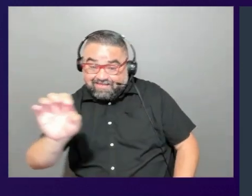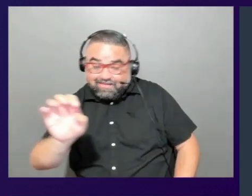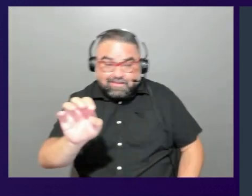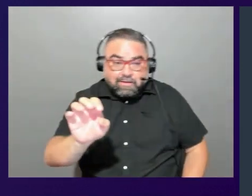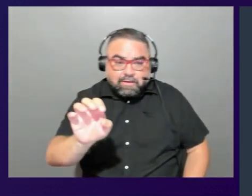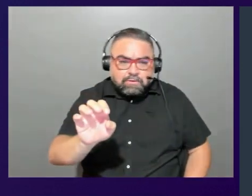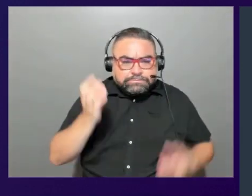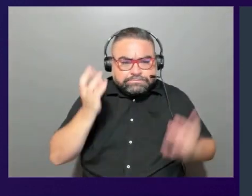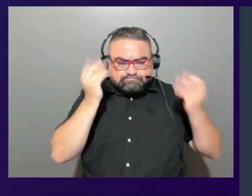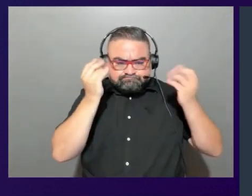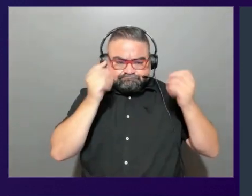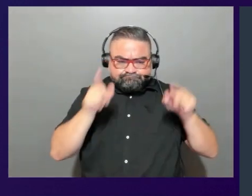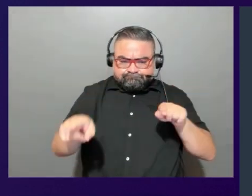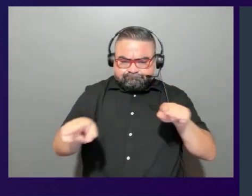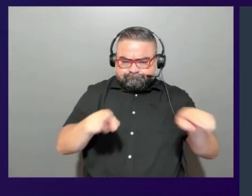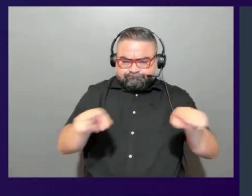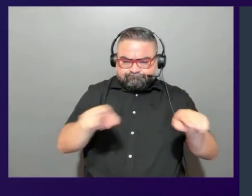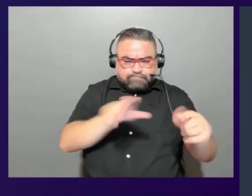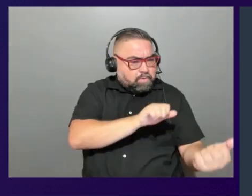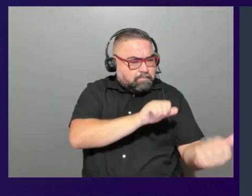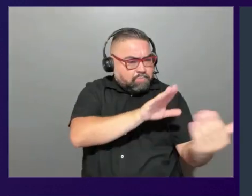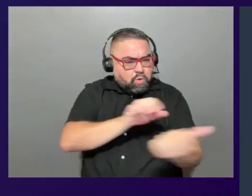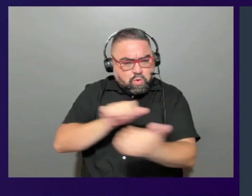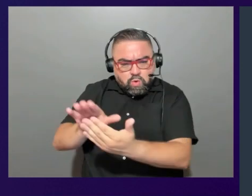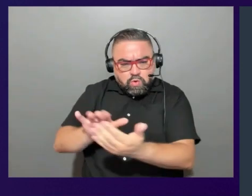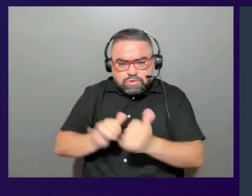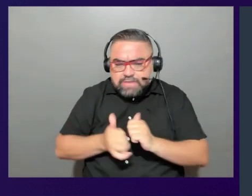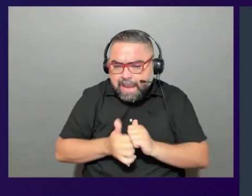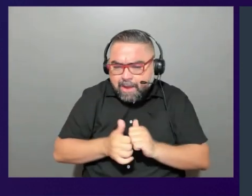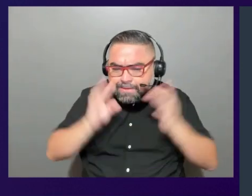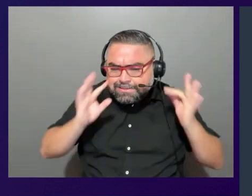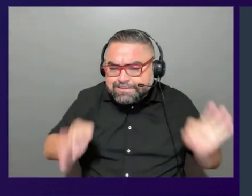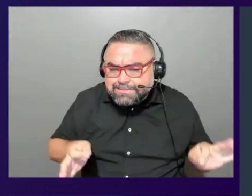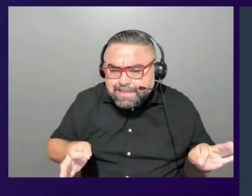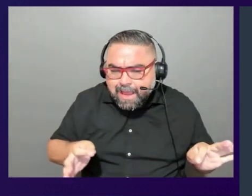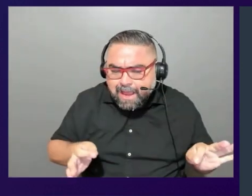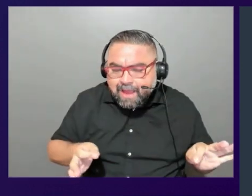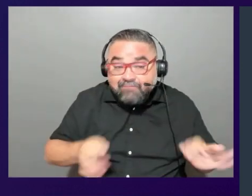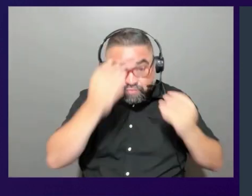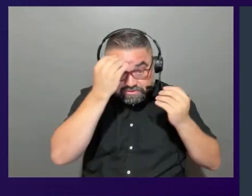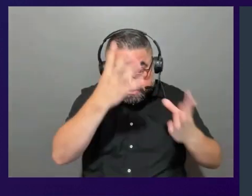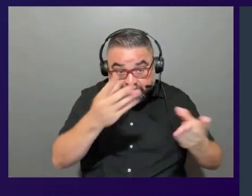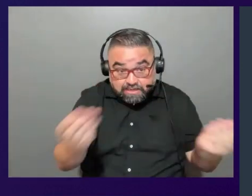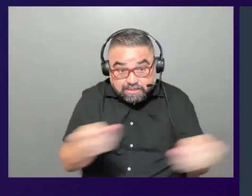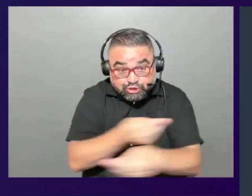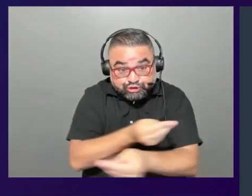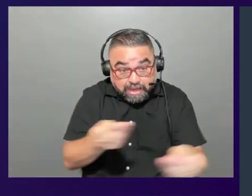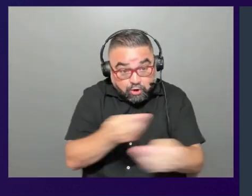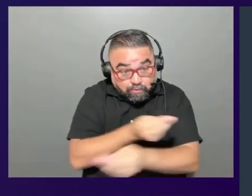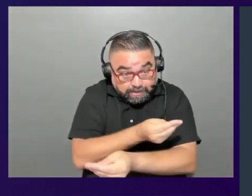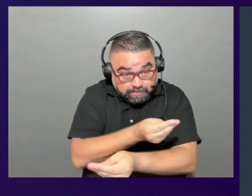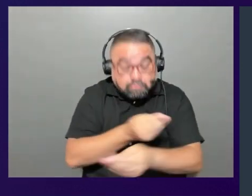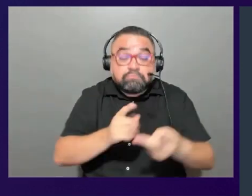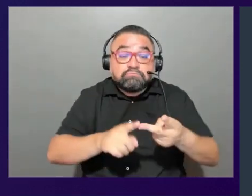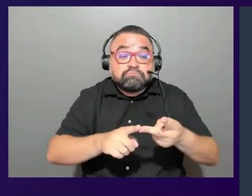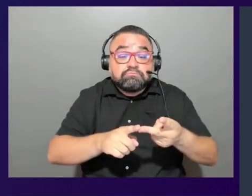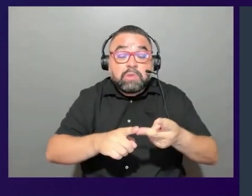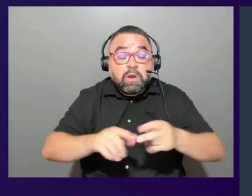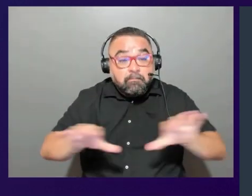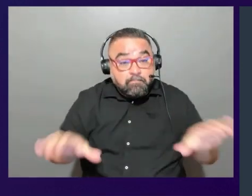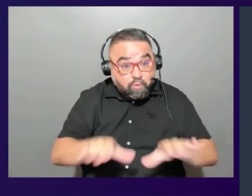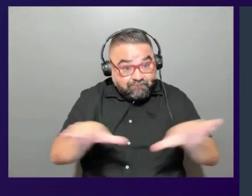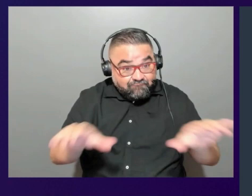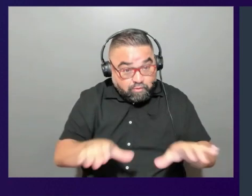between these two approaches for data sharing, for performance, and for cost, as John mentioned. And we have some of that